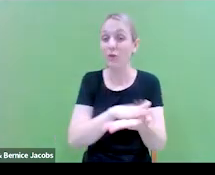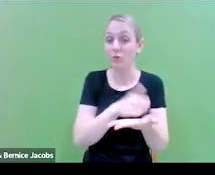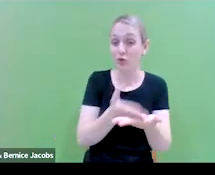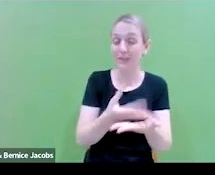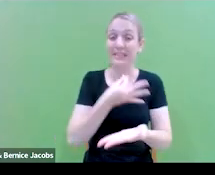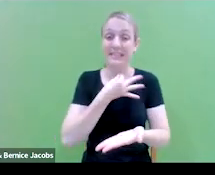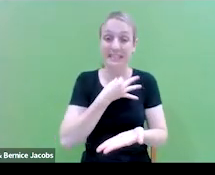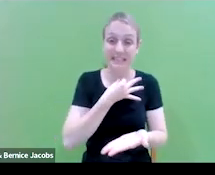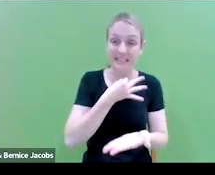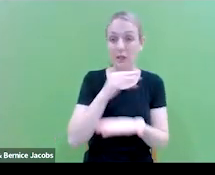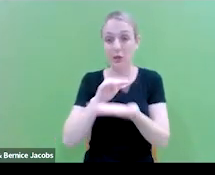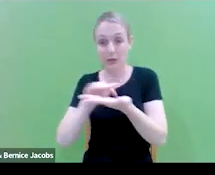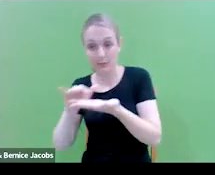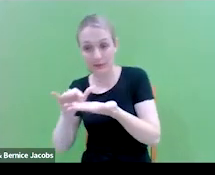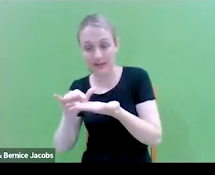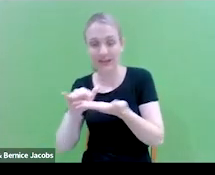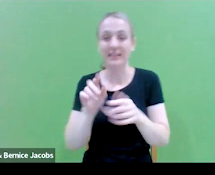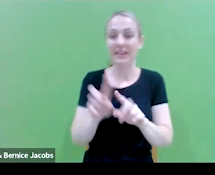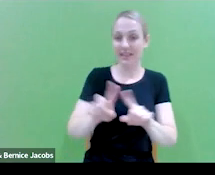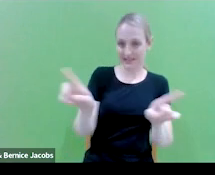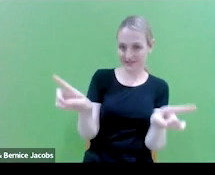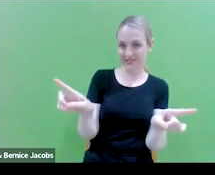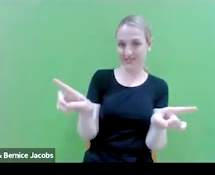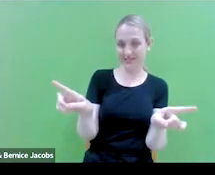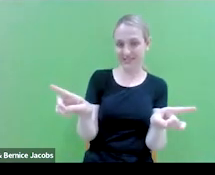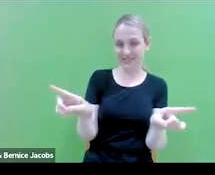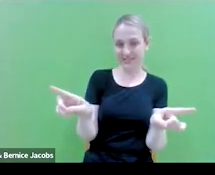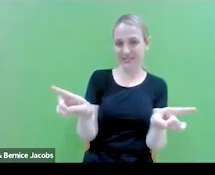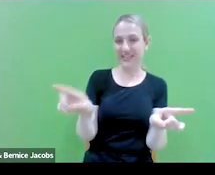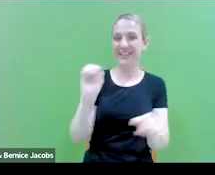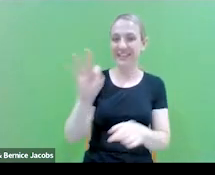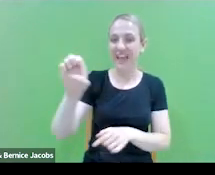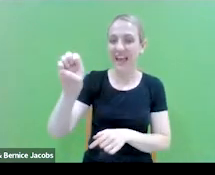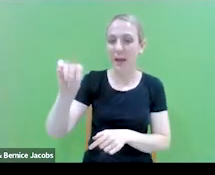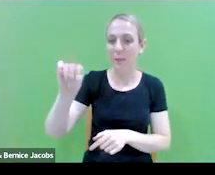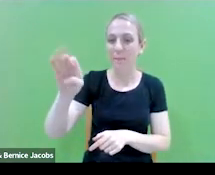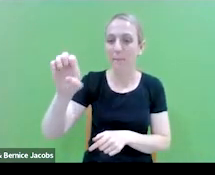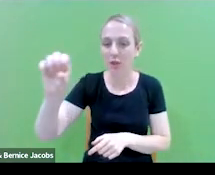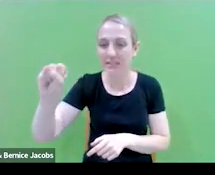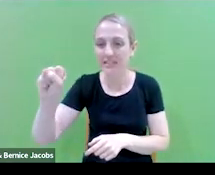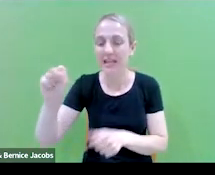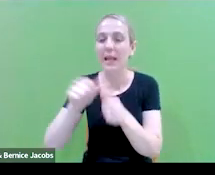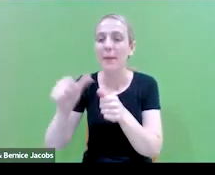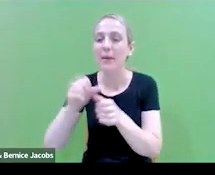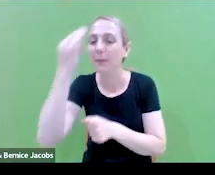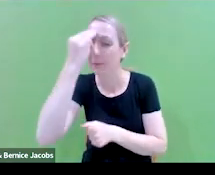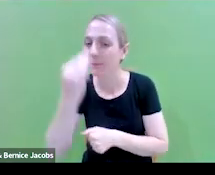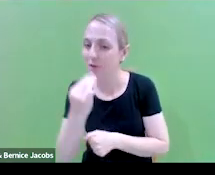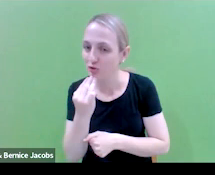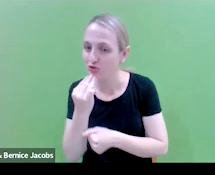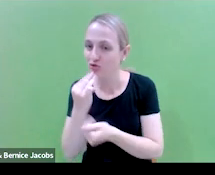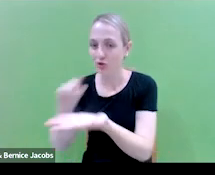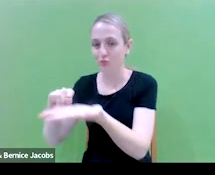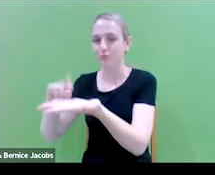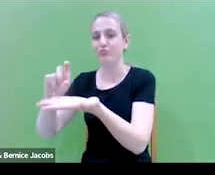Braille. So it's essentially a different language. So if you're embossing, it's best to have an image embossed. You can have